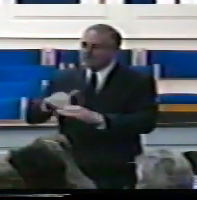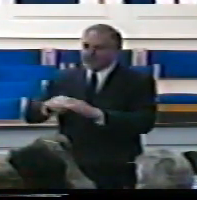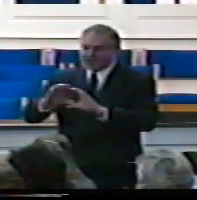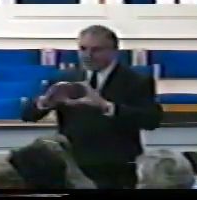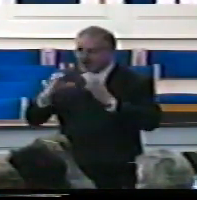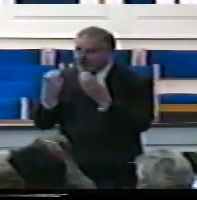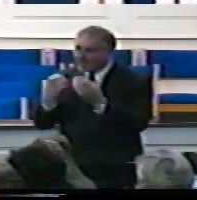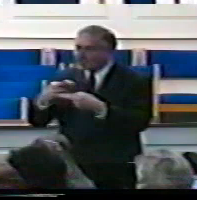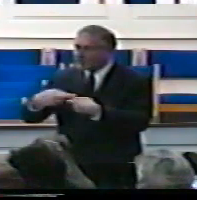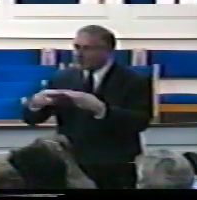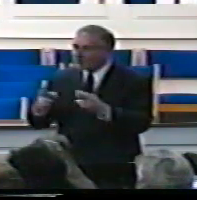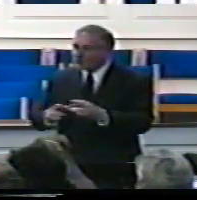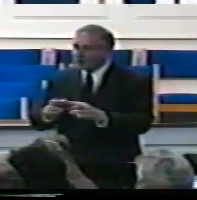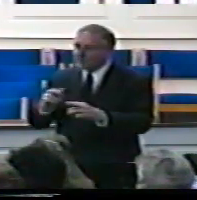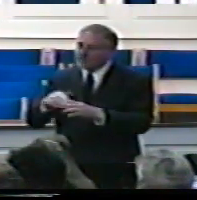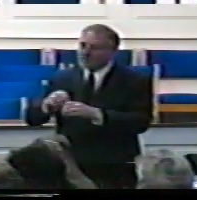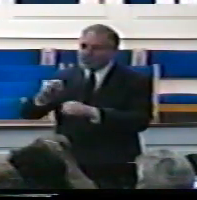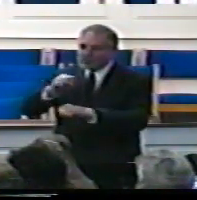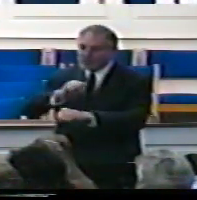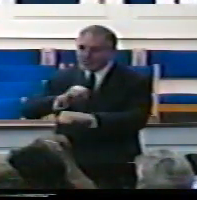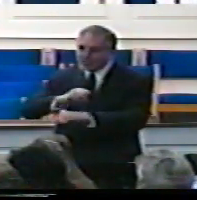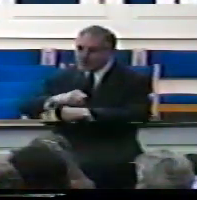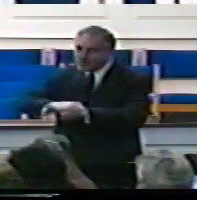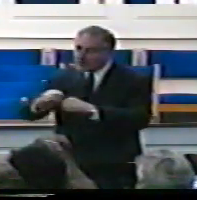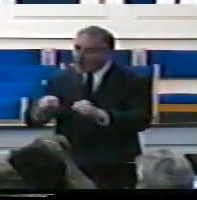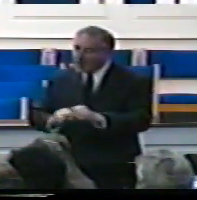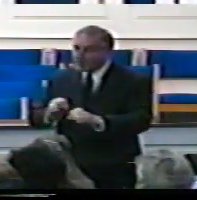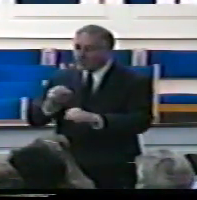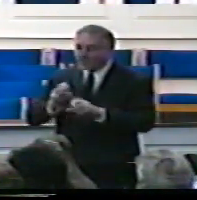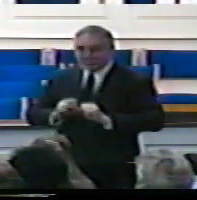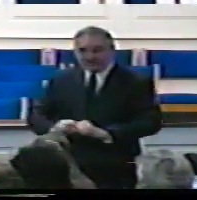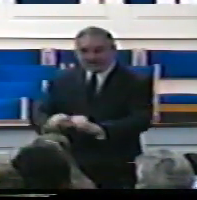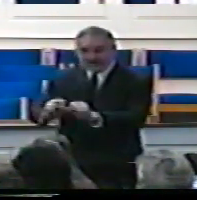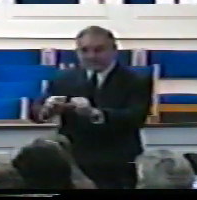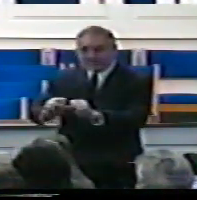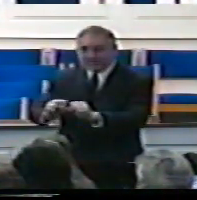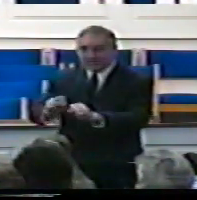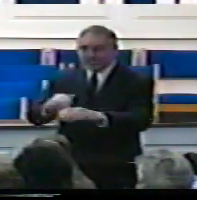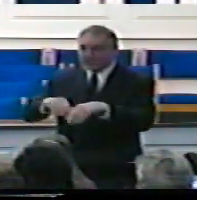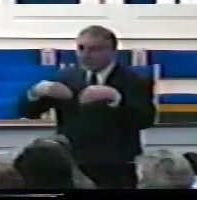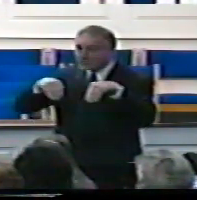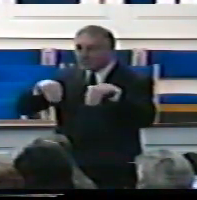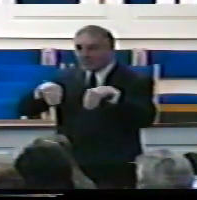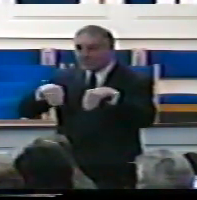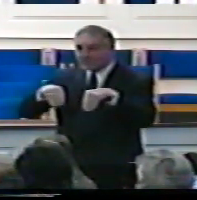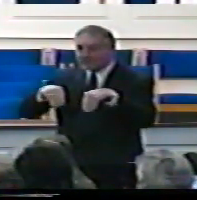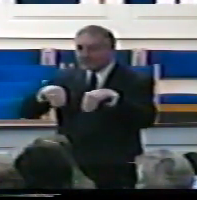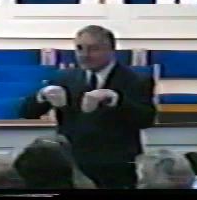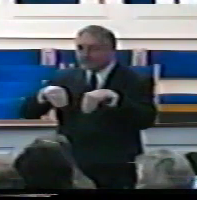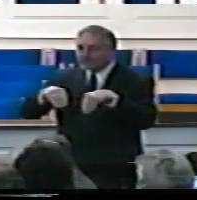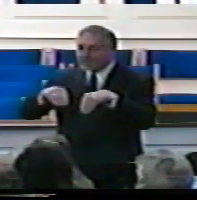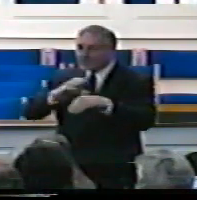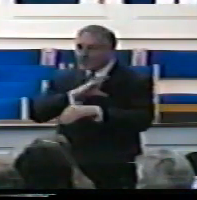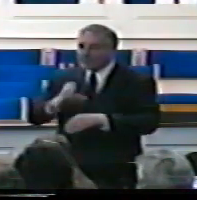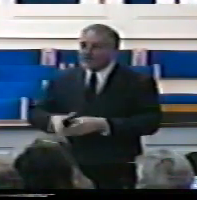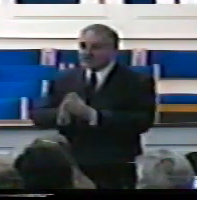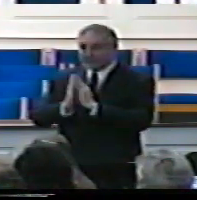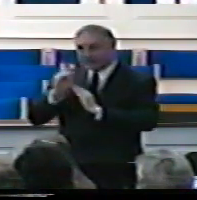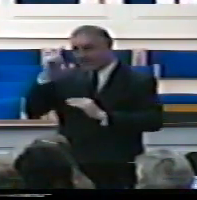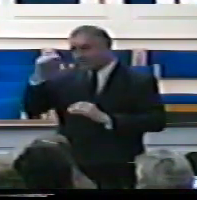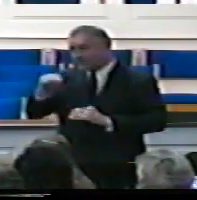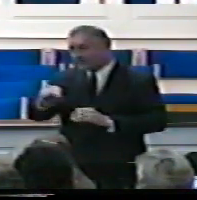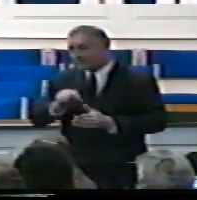classroom, in the shop, on the streets, in the stores, Christ is praying for